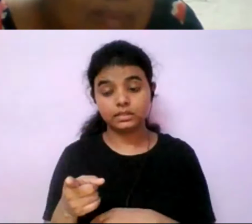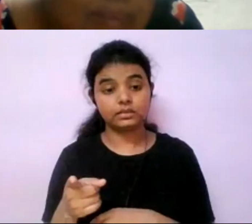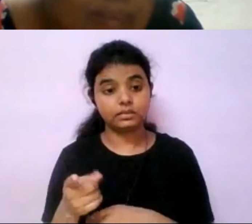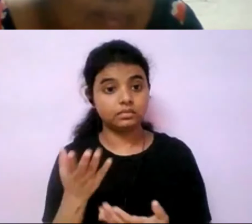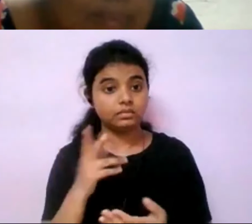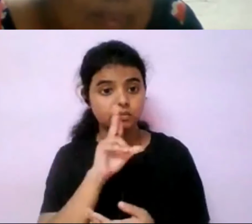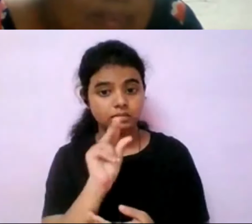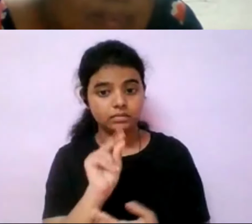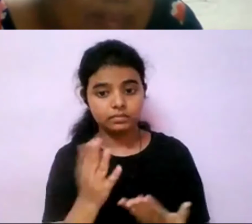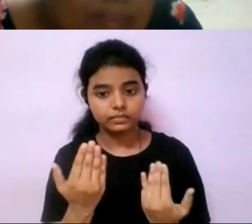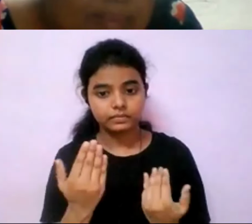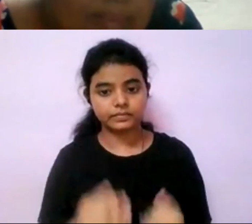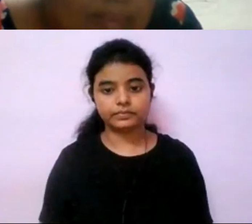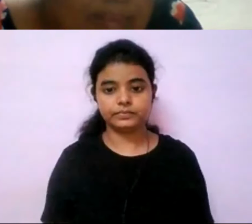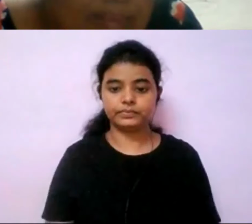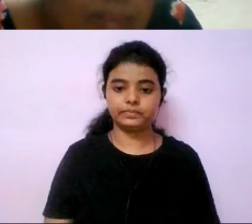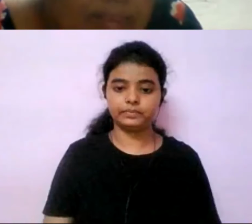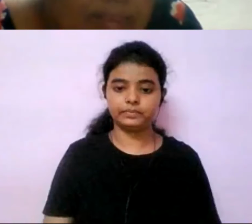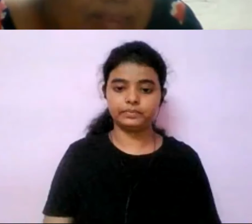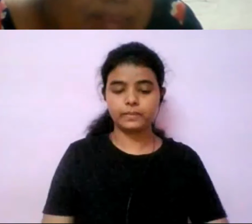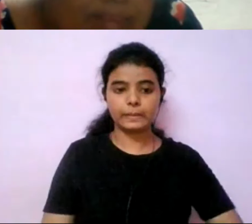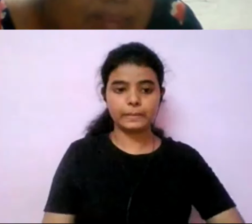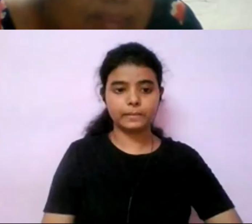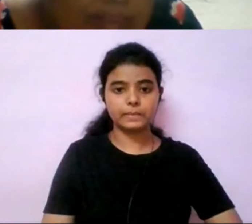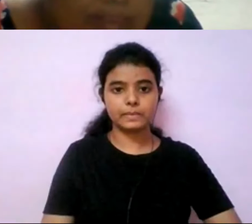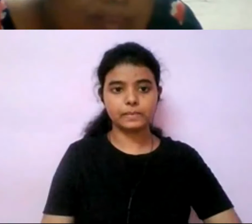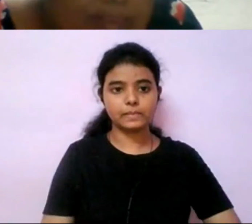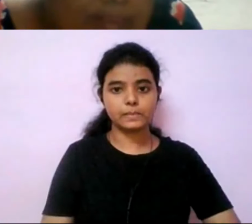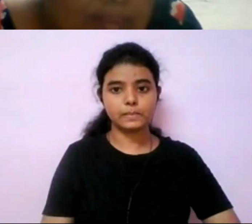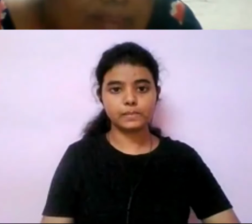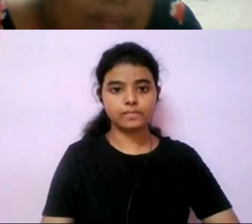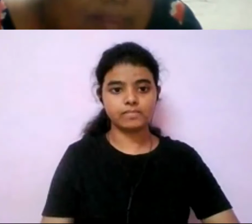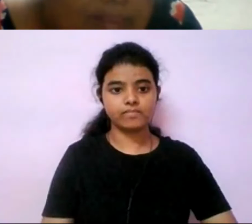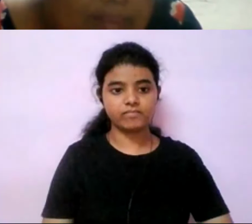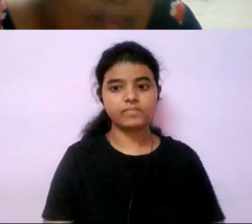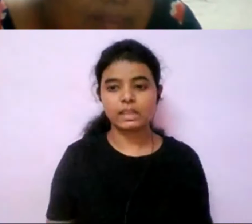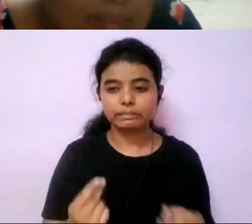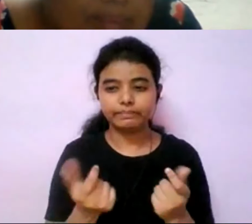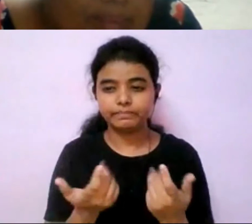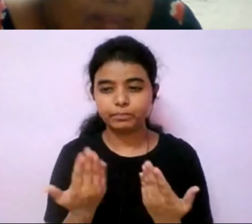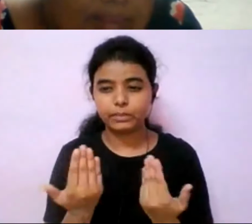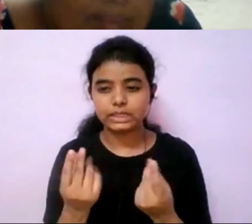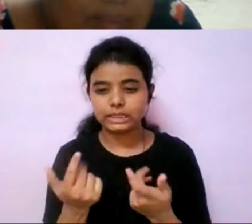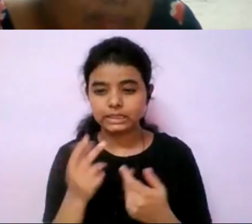may have moved with our questions. Could you quickly, Saksham?